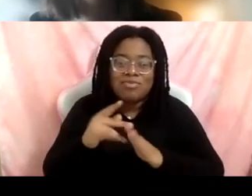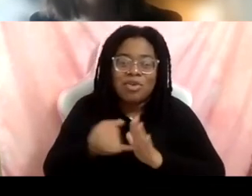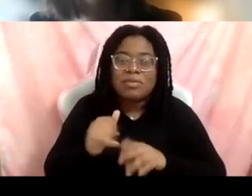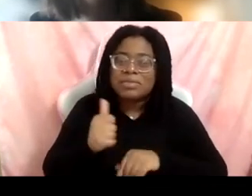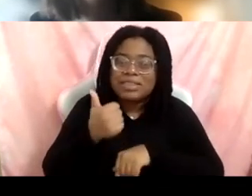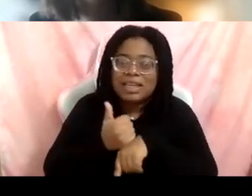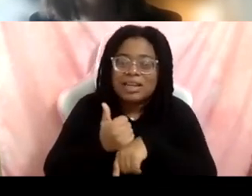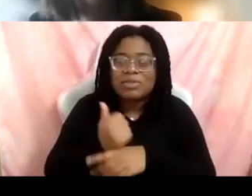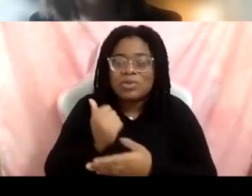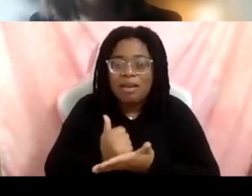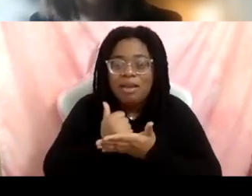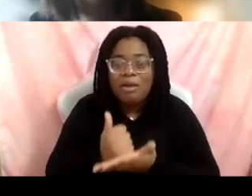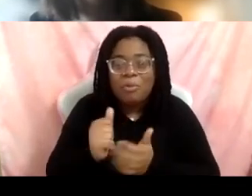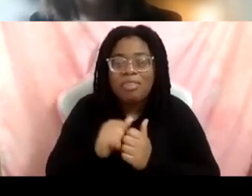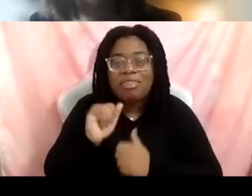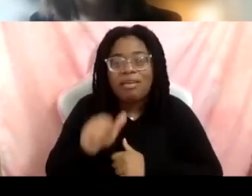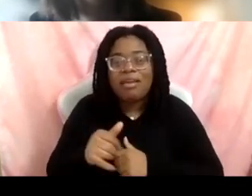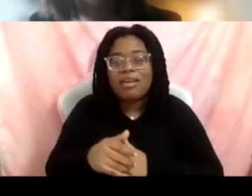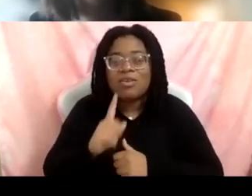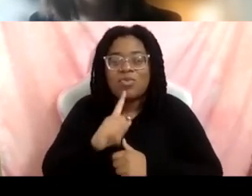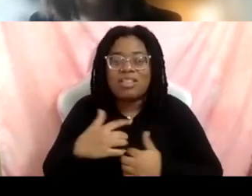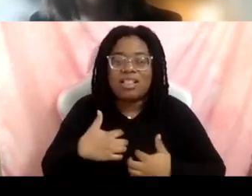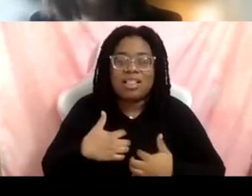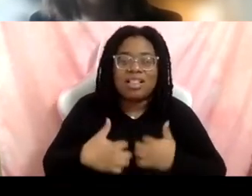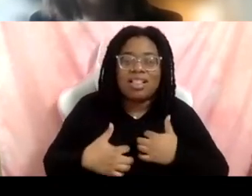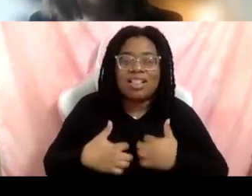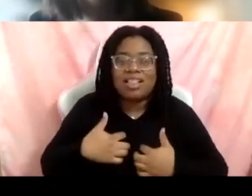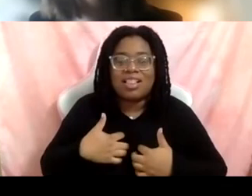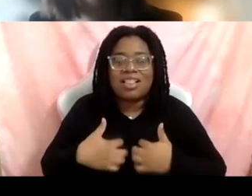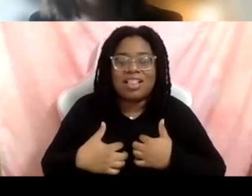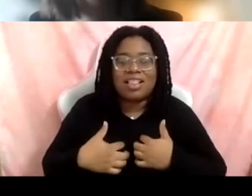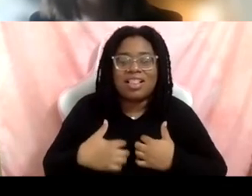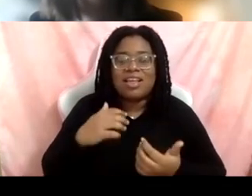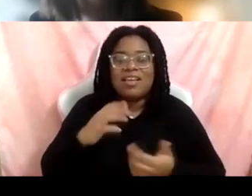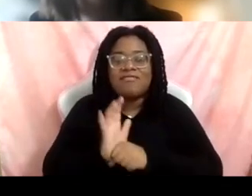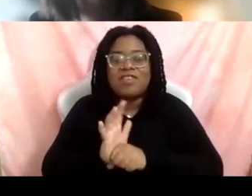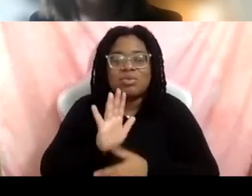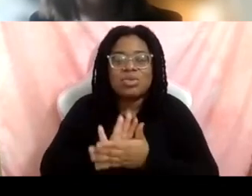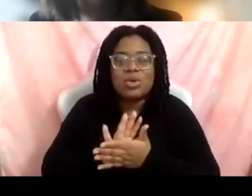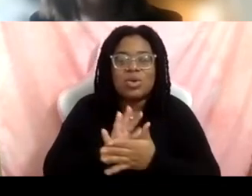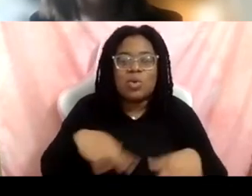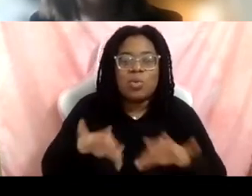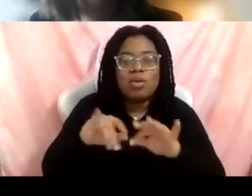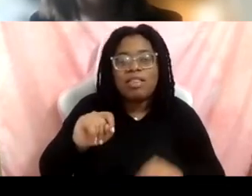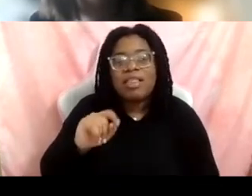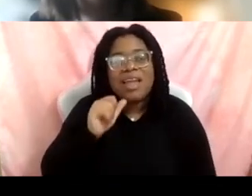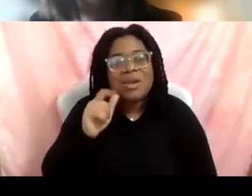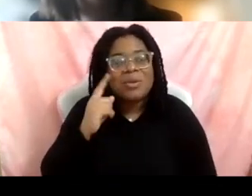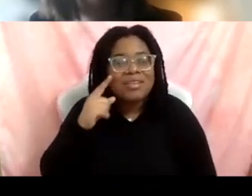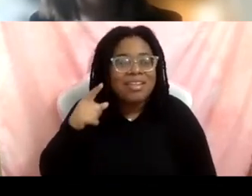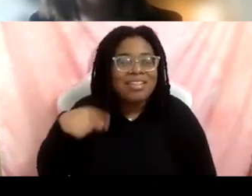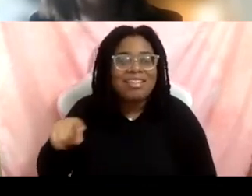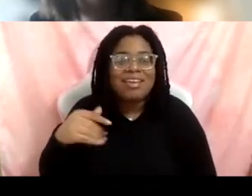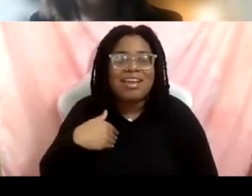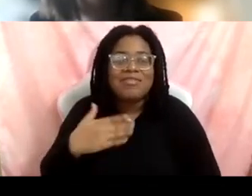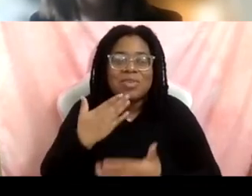help with that. So I'm torn about whether film school is actually worth it. And I don't think film schools do a good job of having any kind